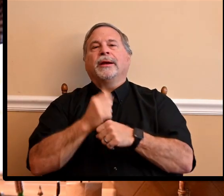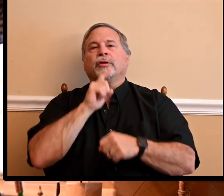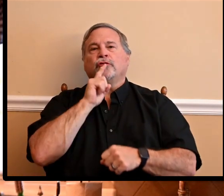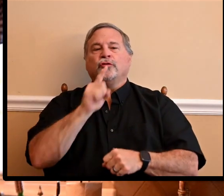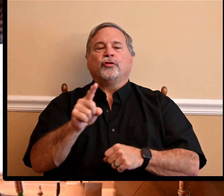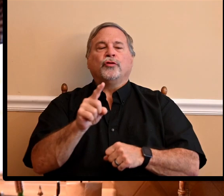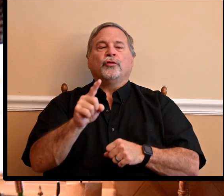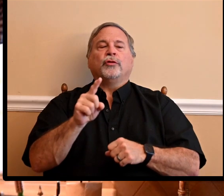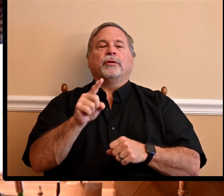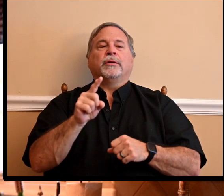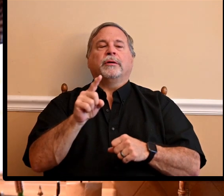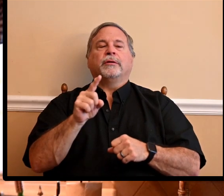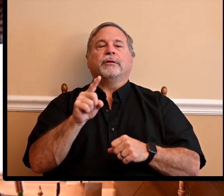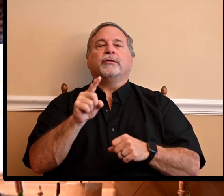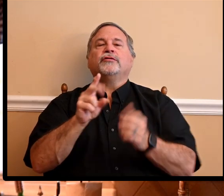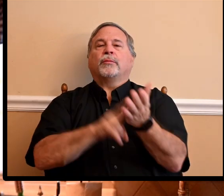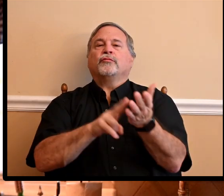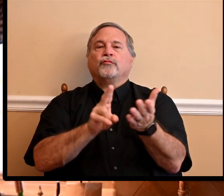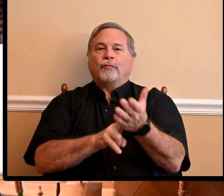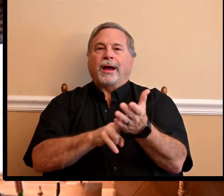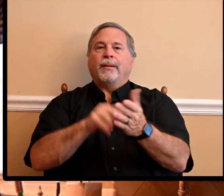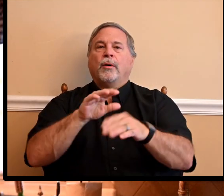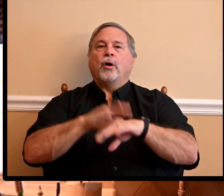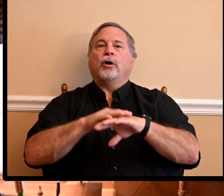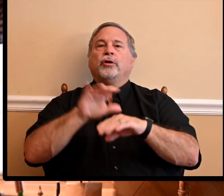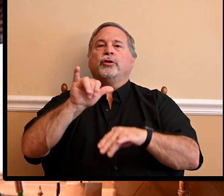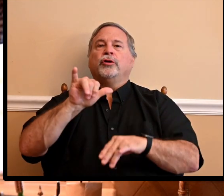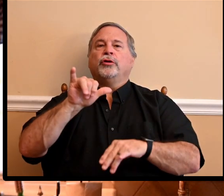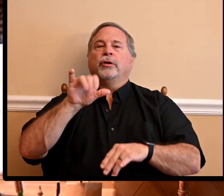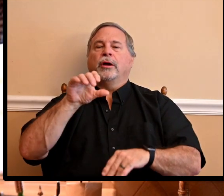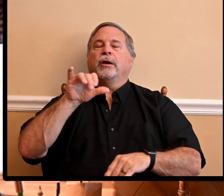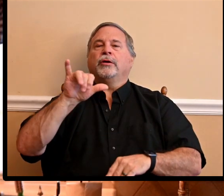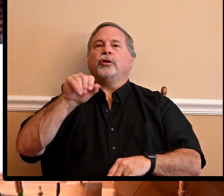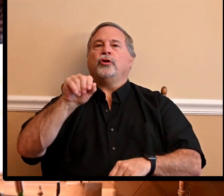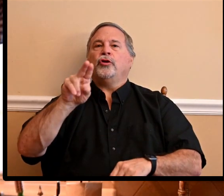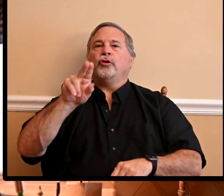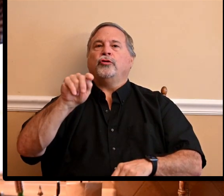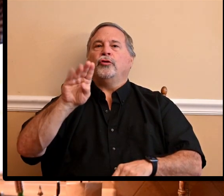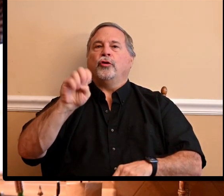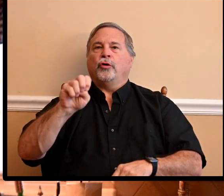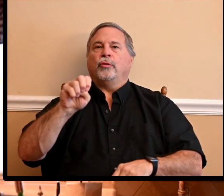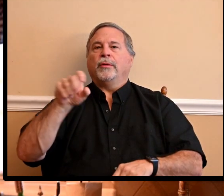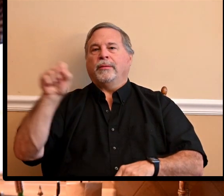Cooking with Bill, make sure that you subscribe